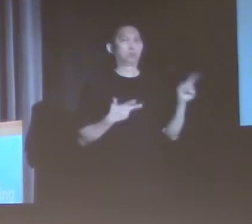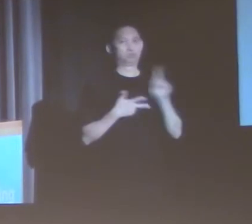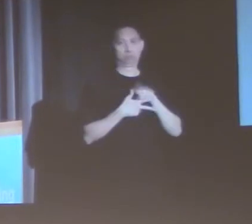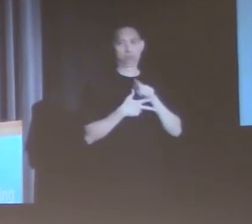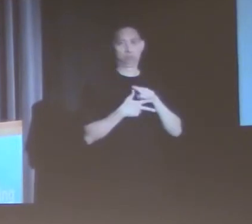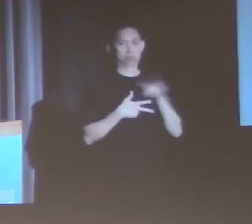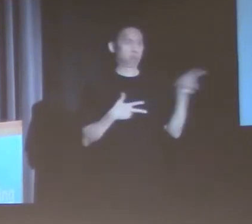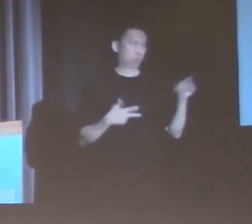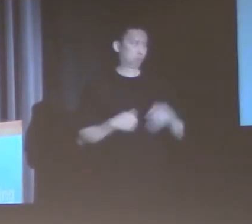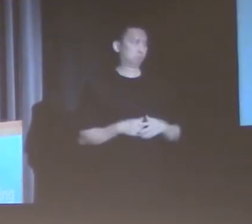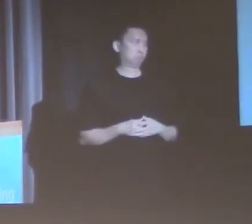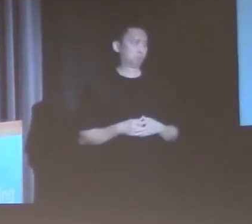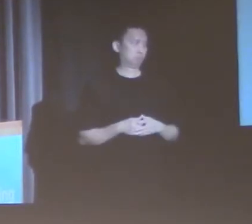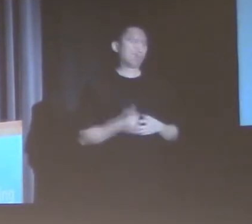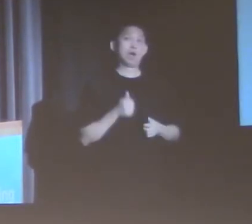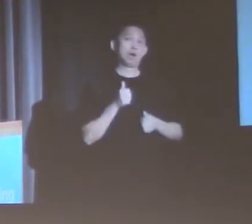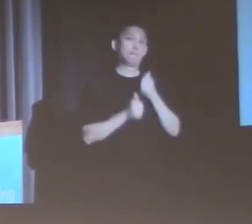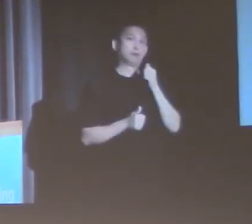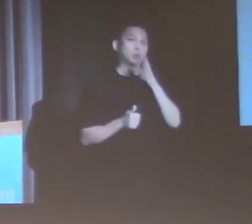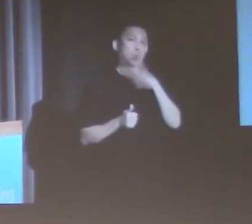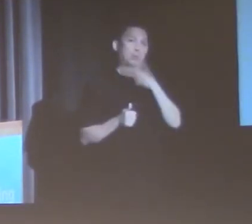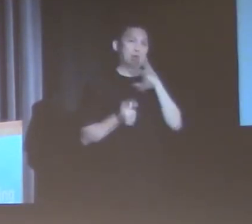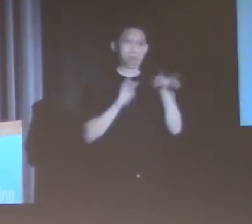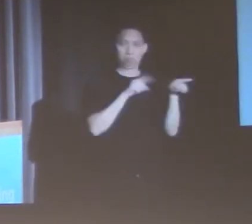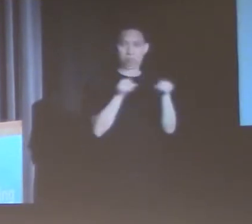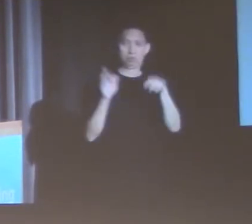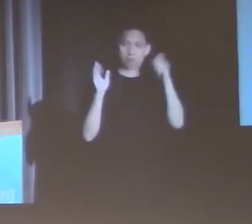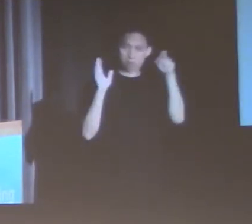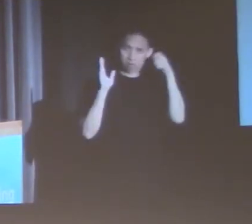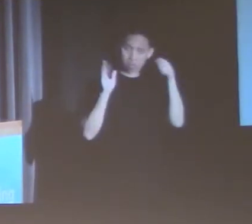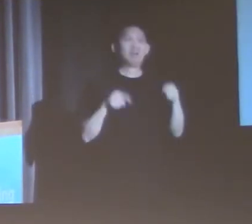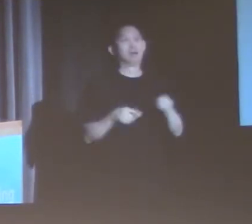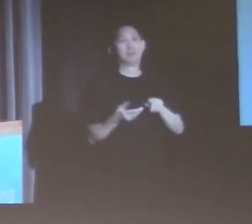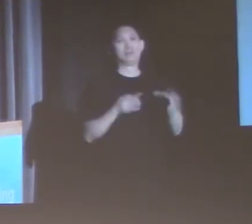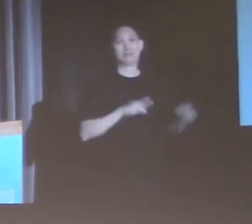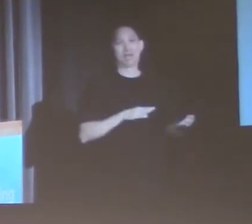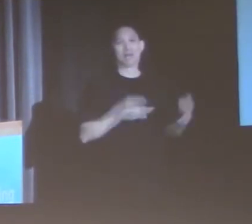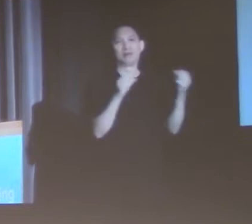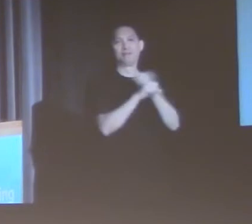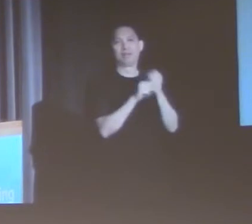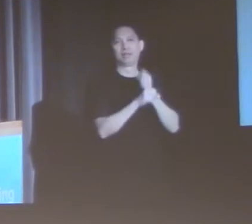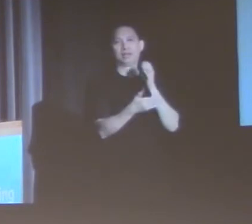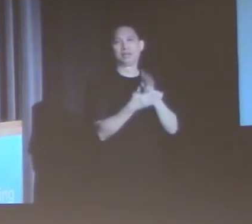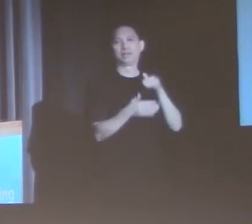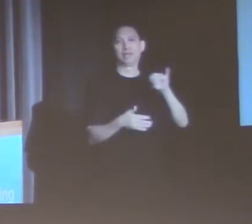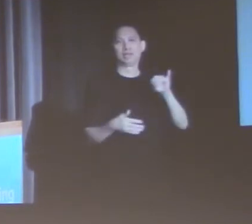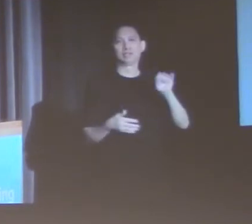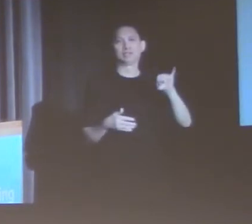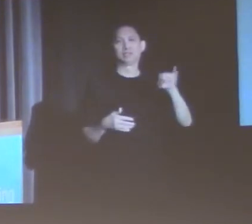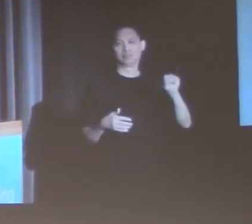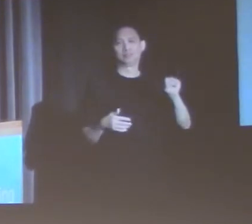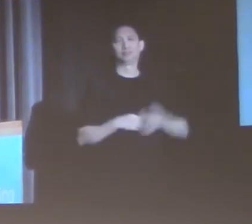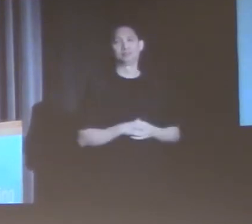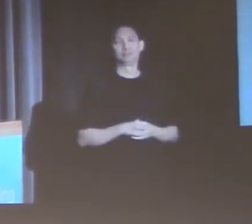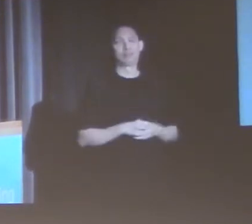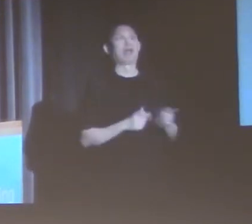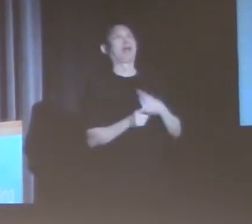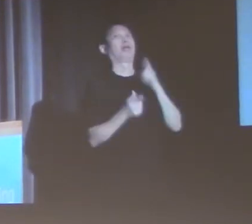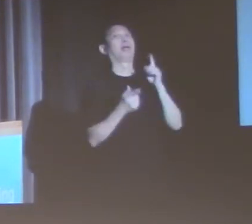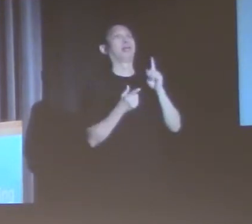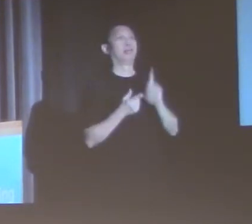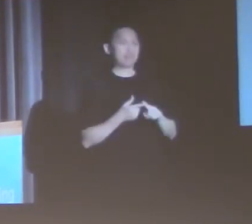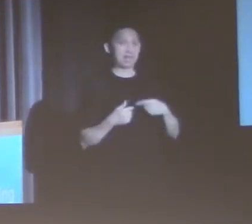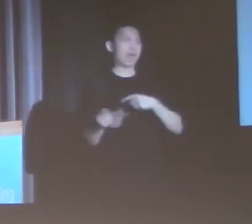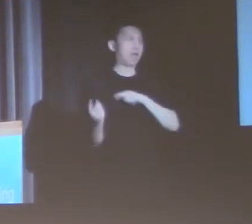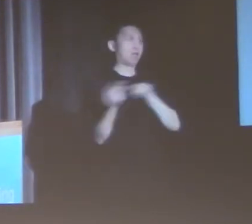most of the women who I filmed in my first film died fighting ISIS, and then I was in front of ISIS.